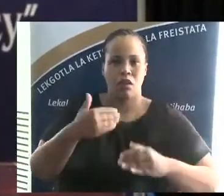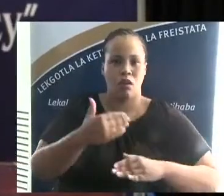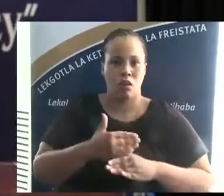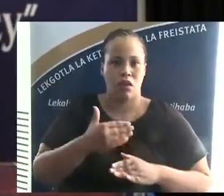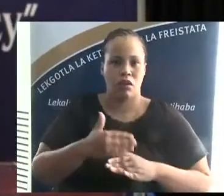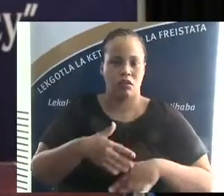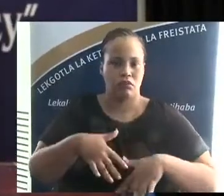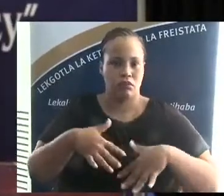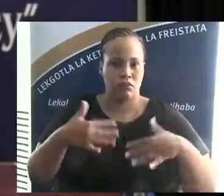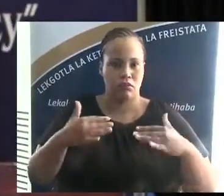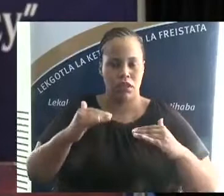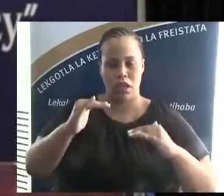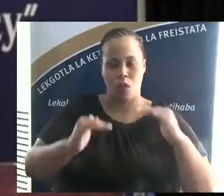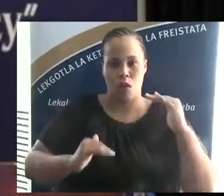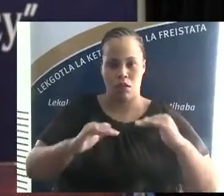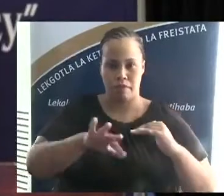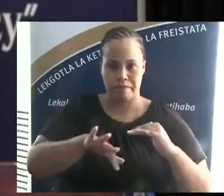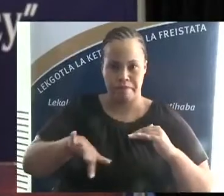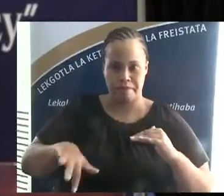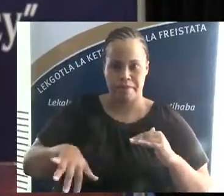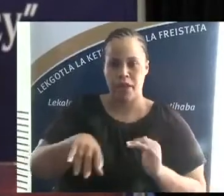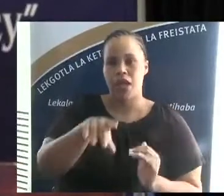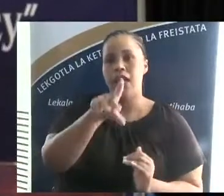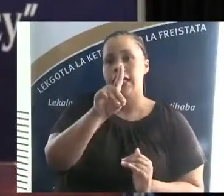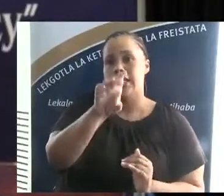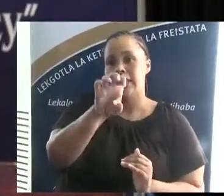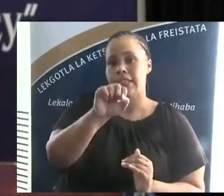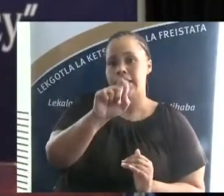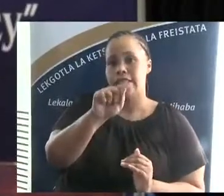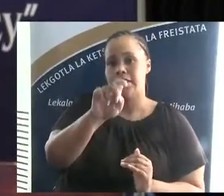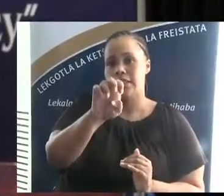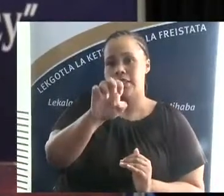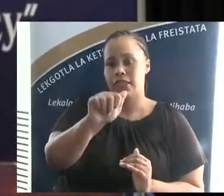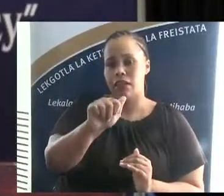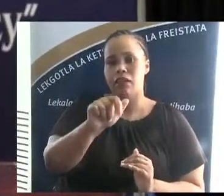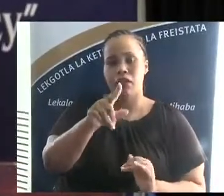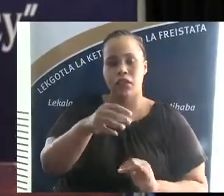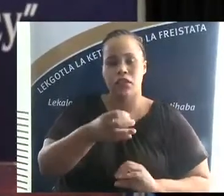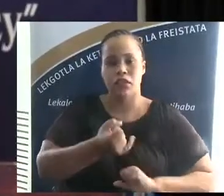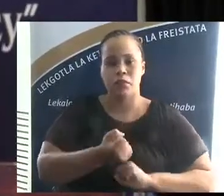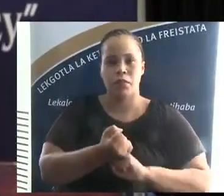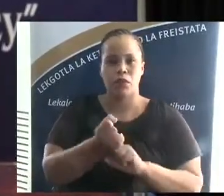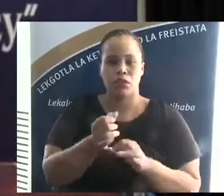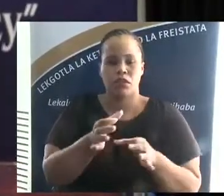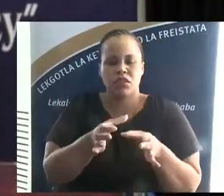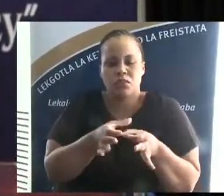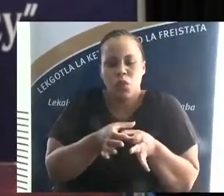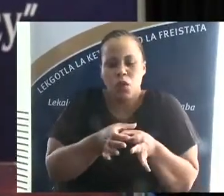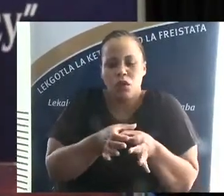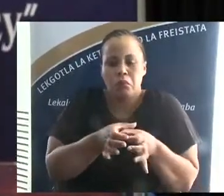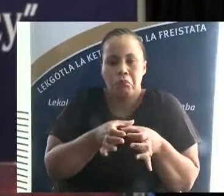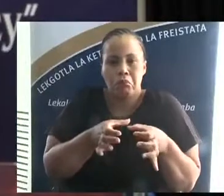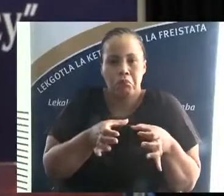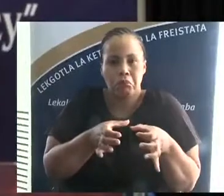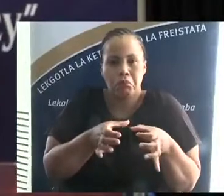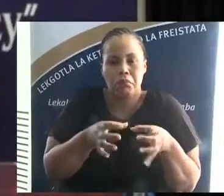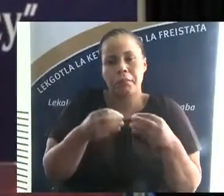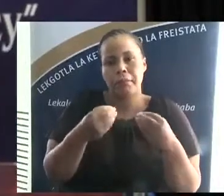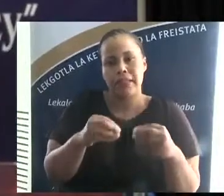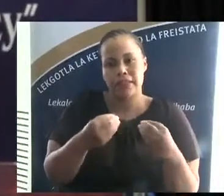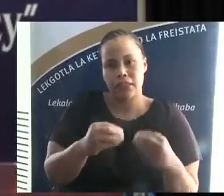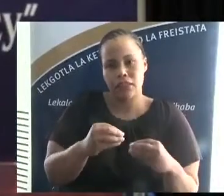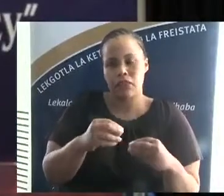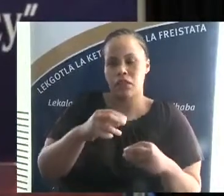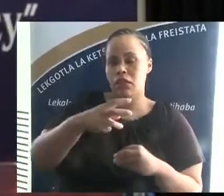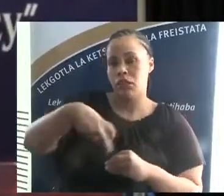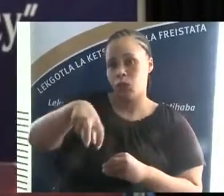inequality. DESTIA's mandate further includes regulation and support of small, medium and micro business enterprises,